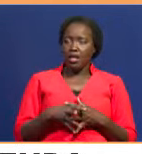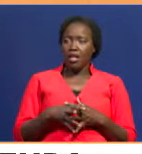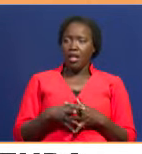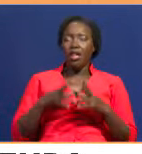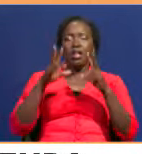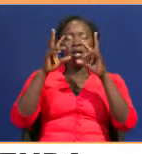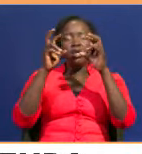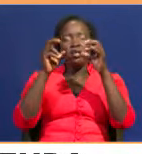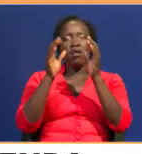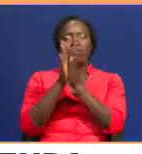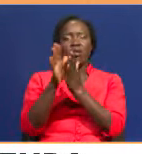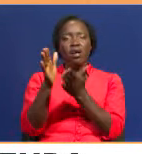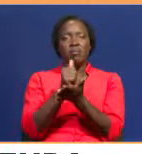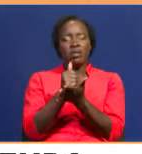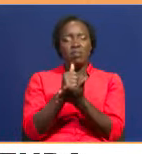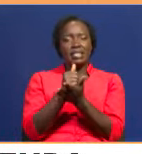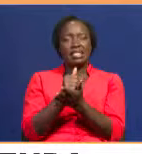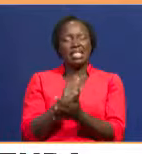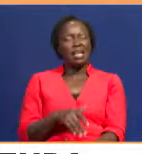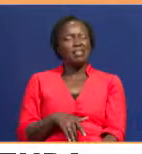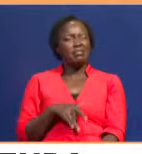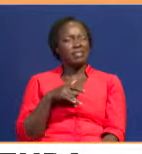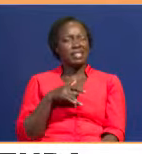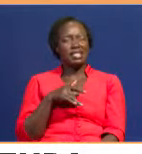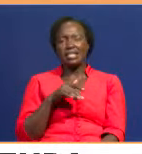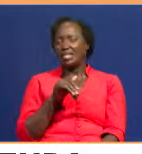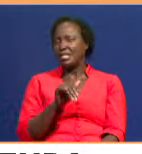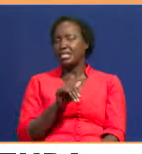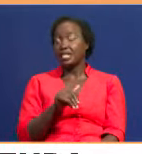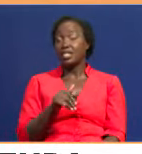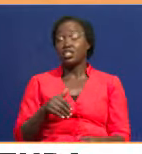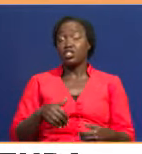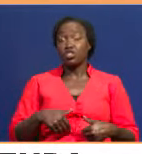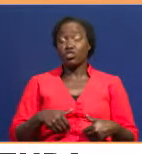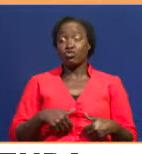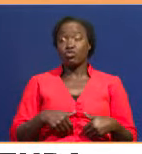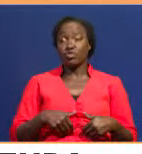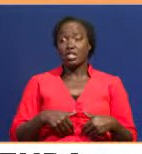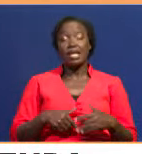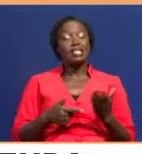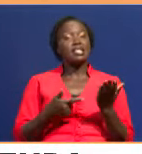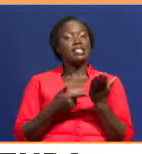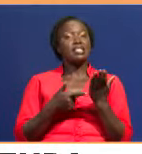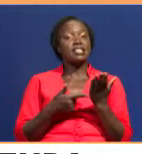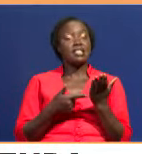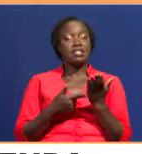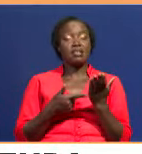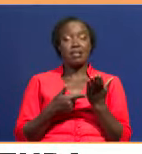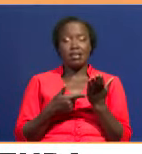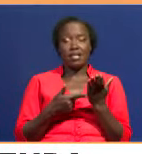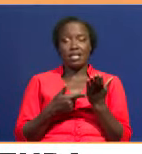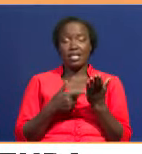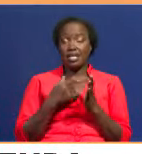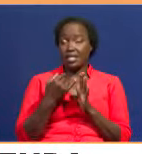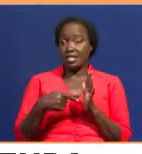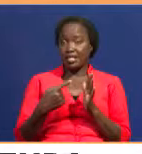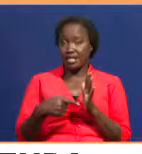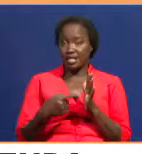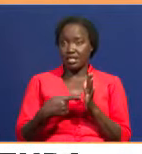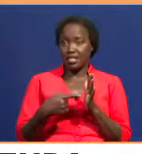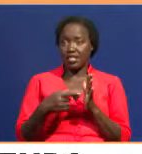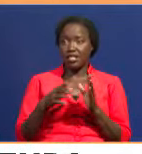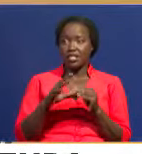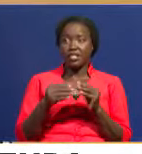on issues of unemployment, I feel that the youths have taken to the digital industry to